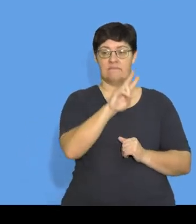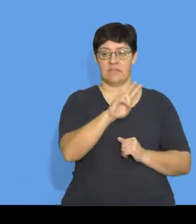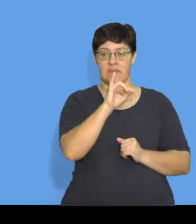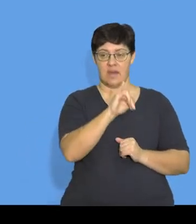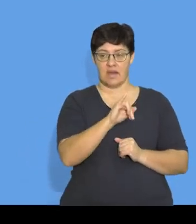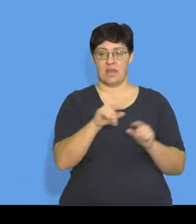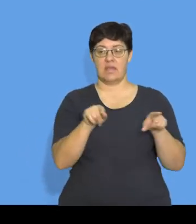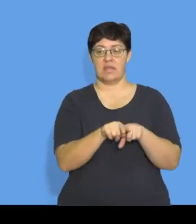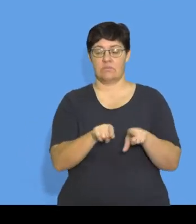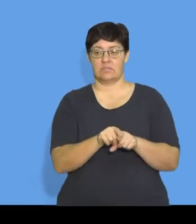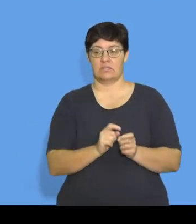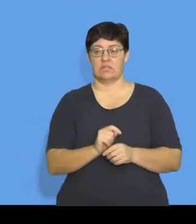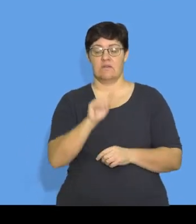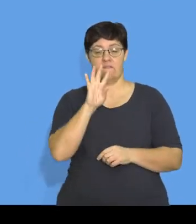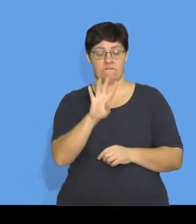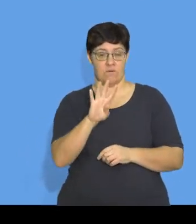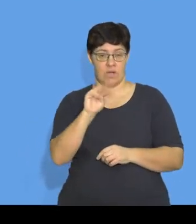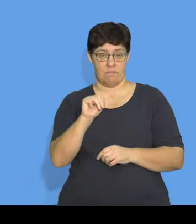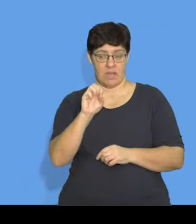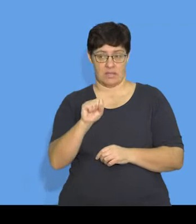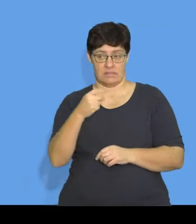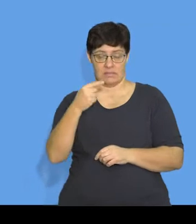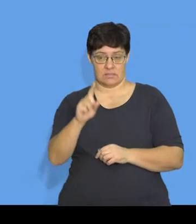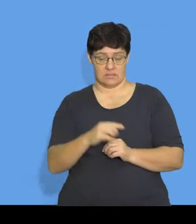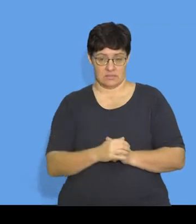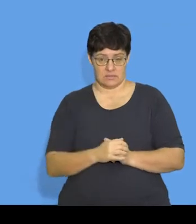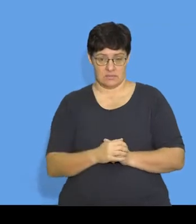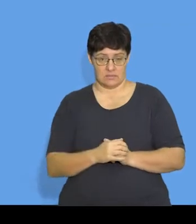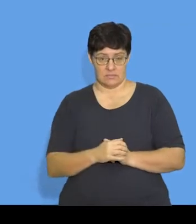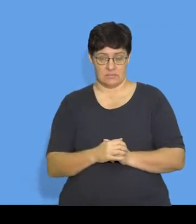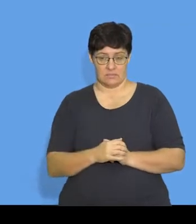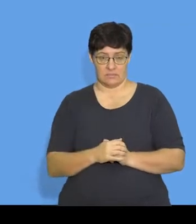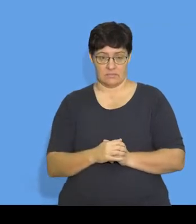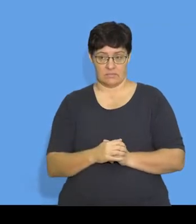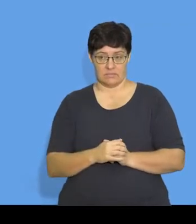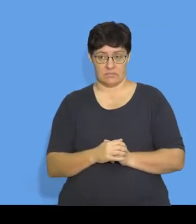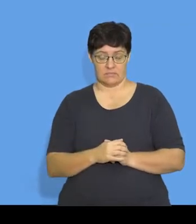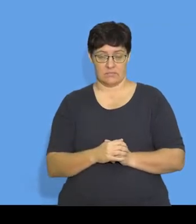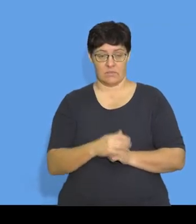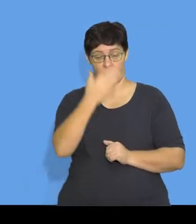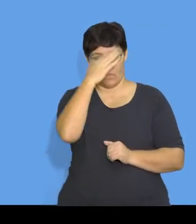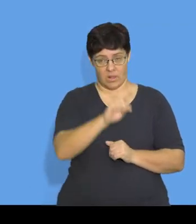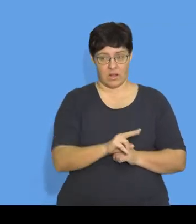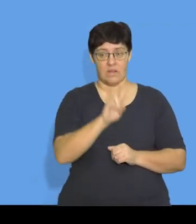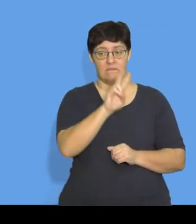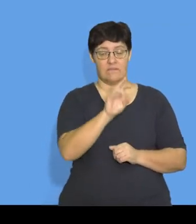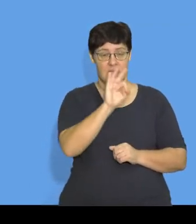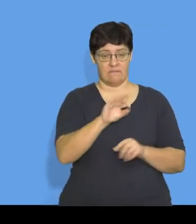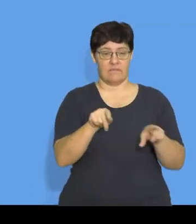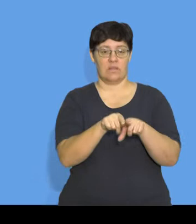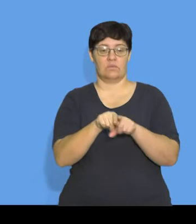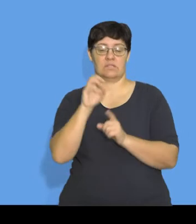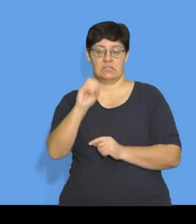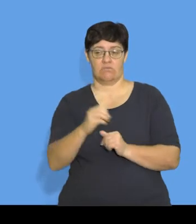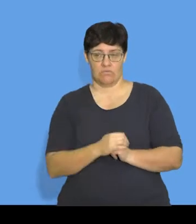4. Okay, we know VF is 0. We